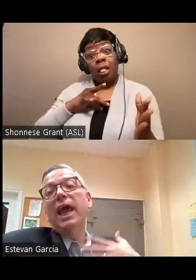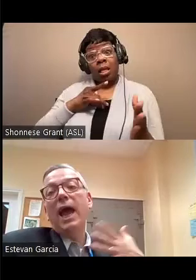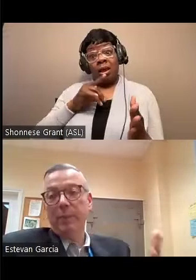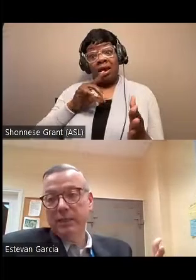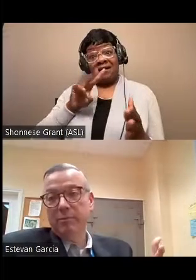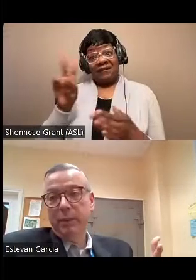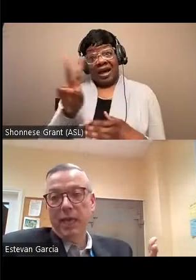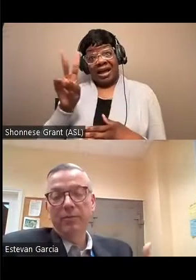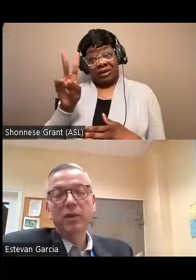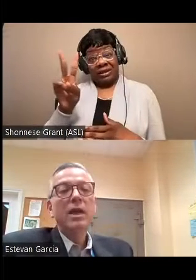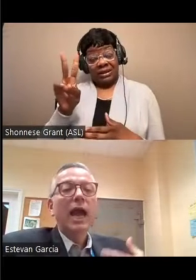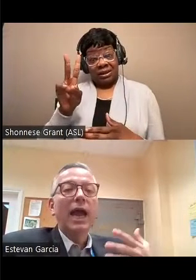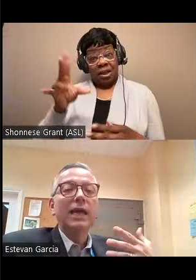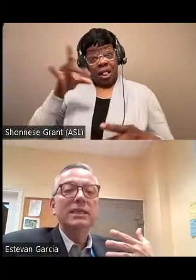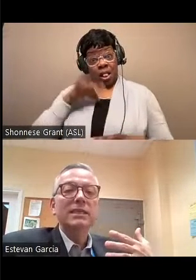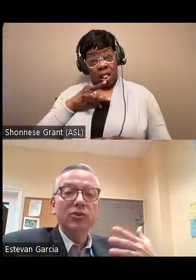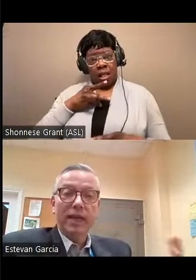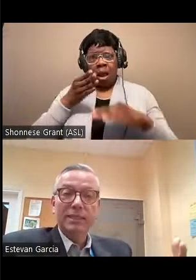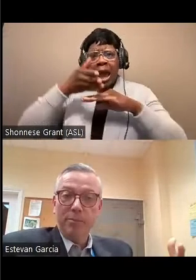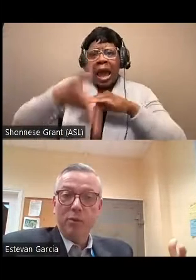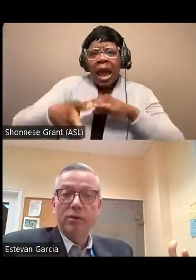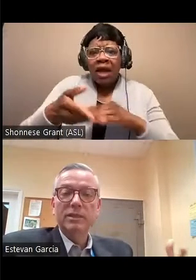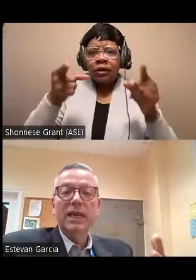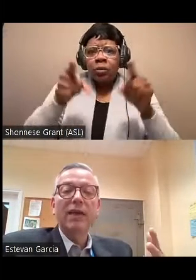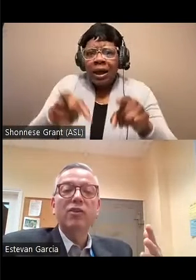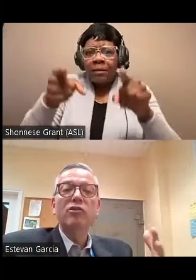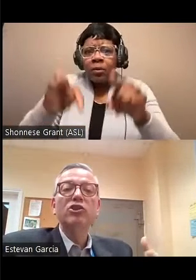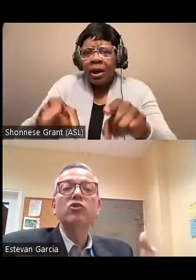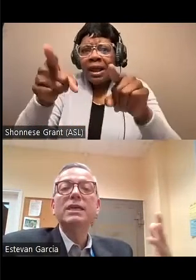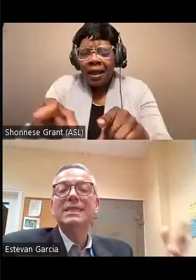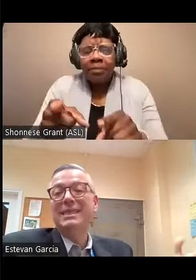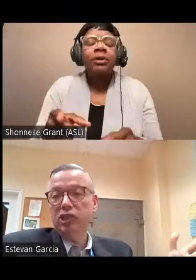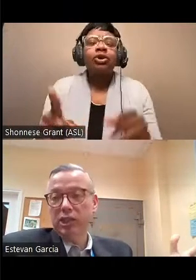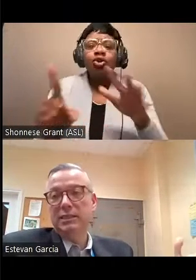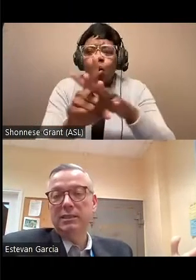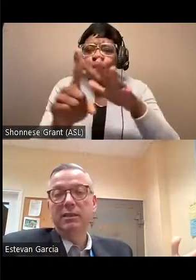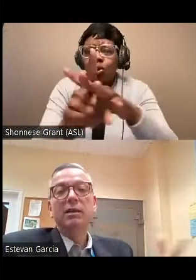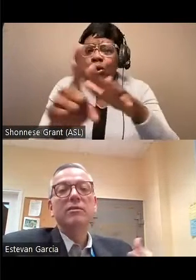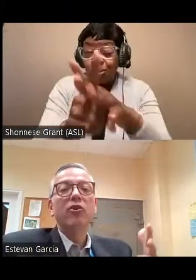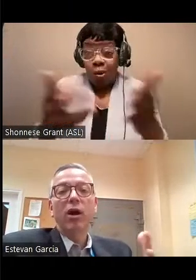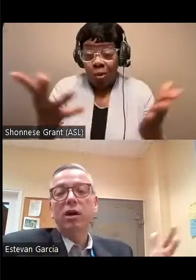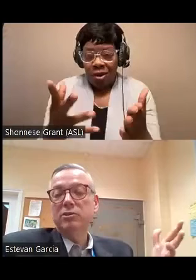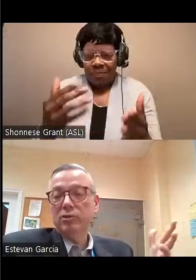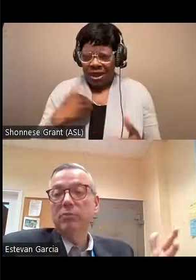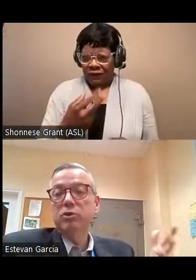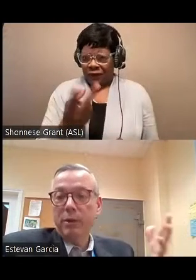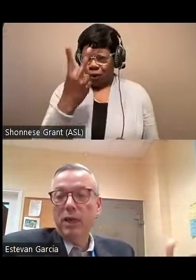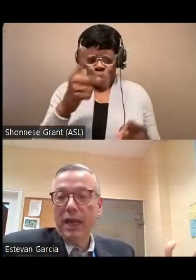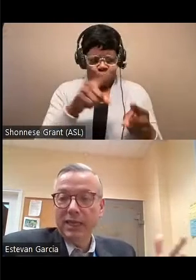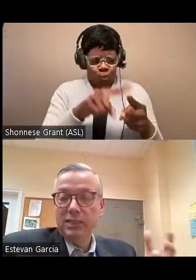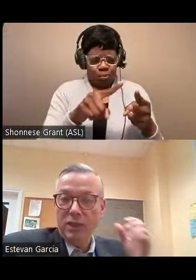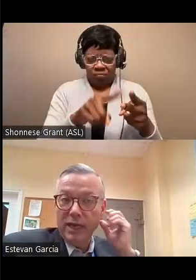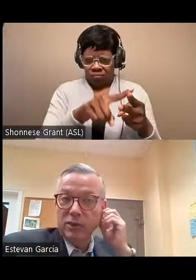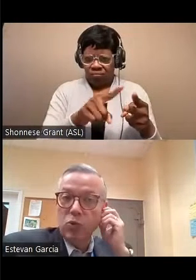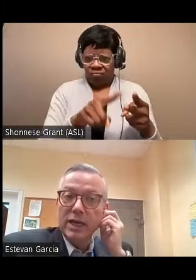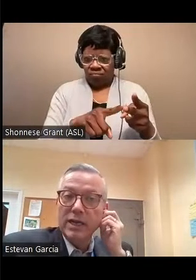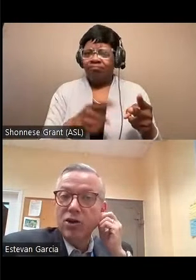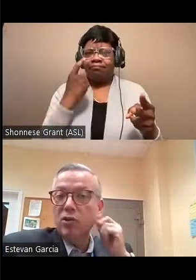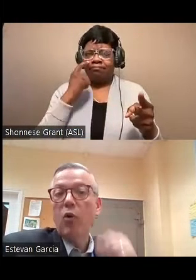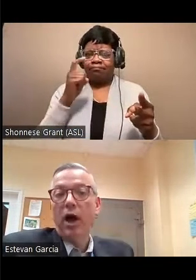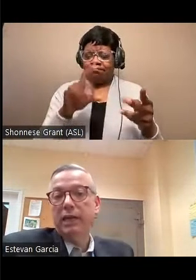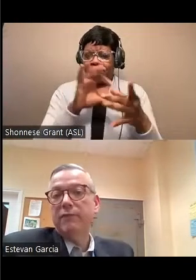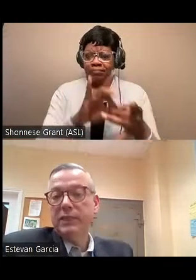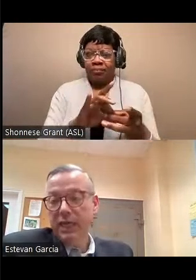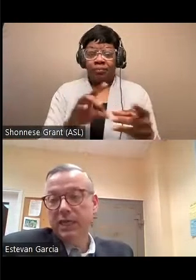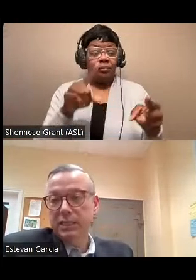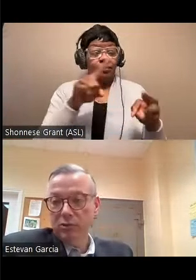things that can happen to me? And so that's important. And there are two conditions that are also seem to be related to this. One is